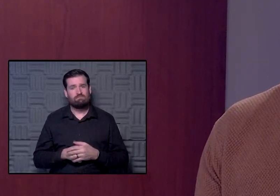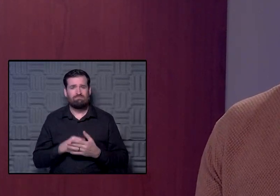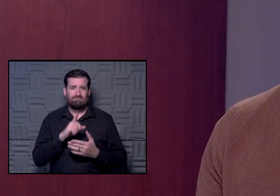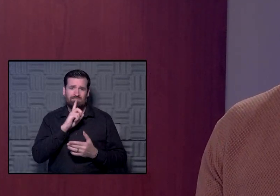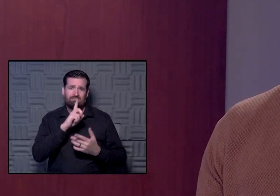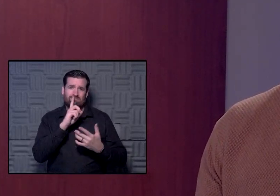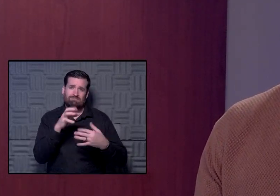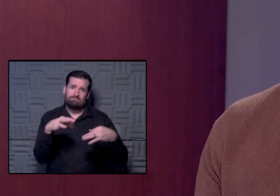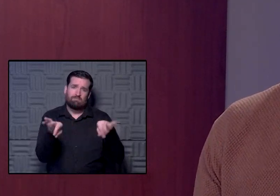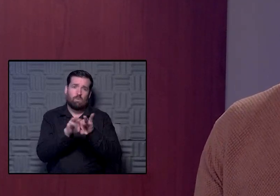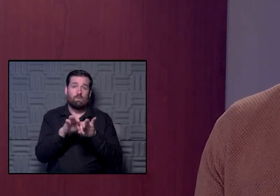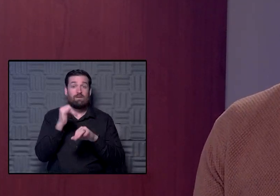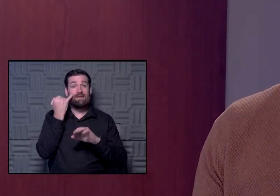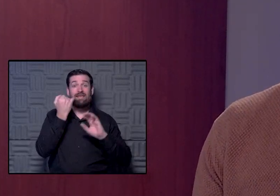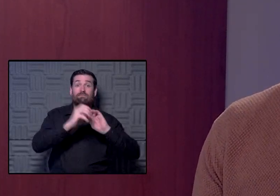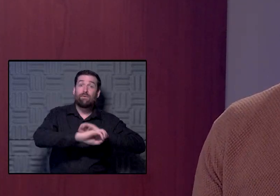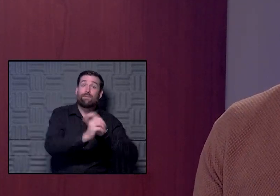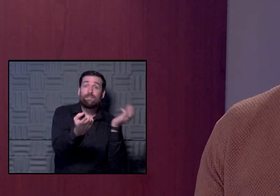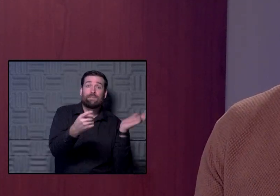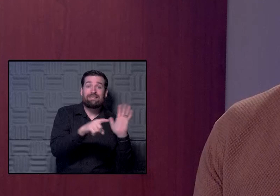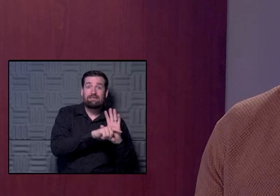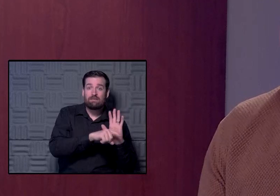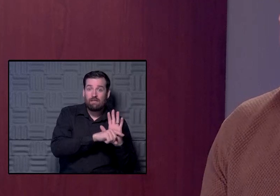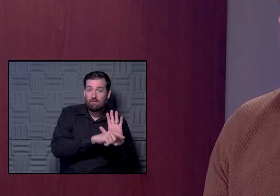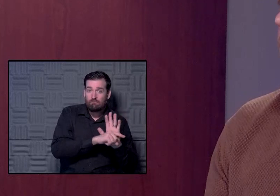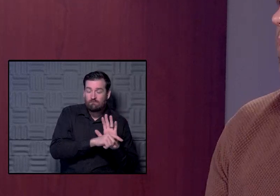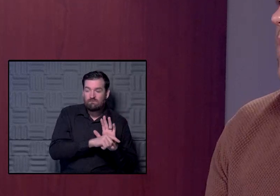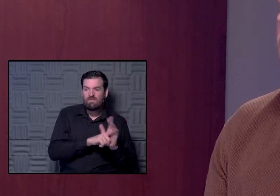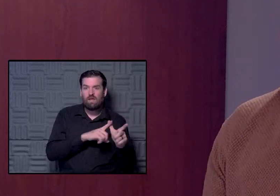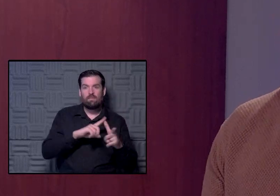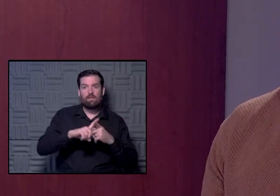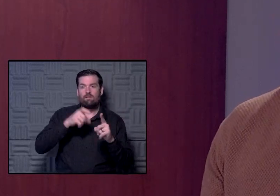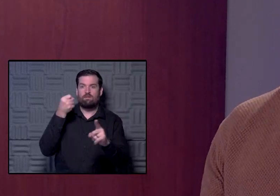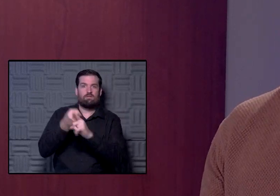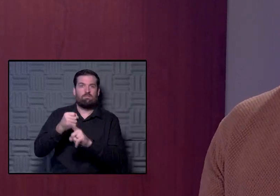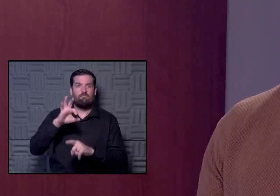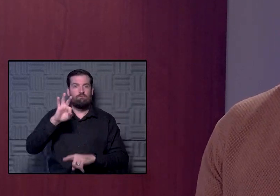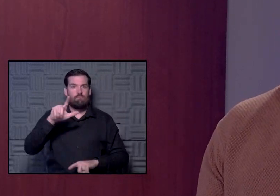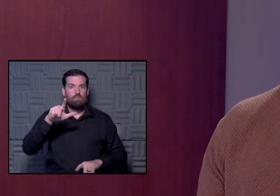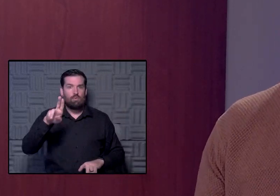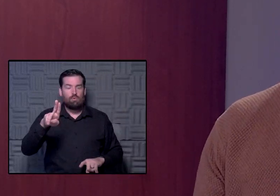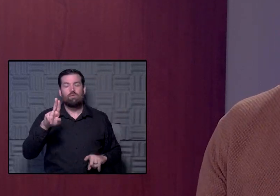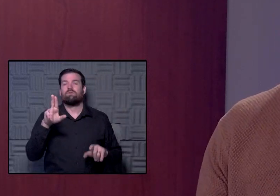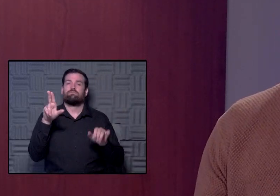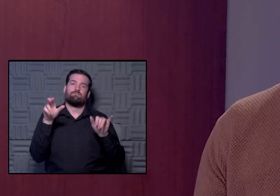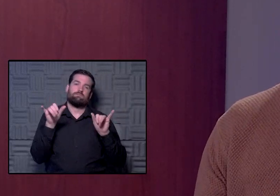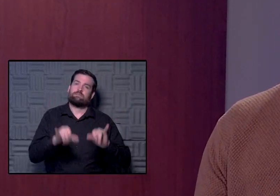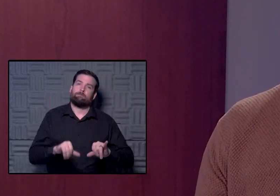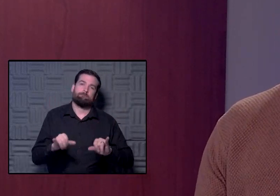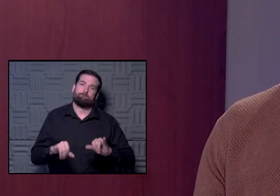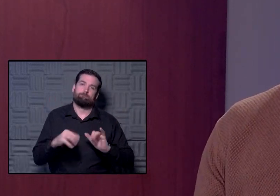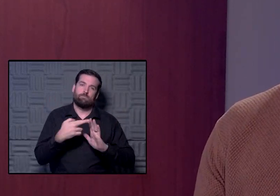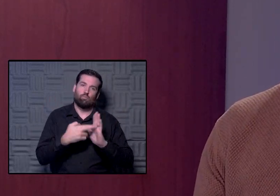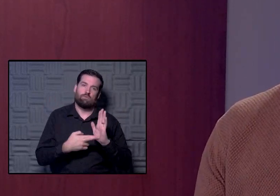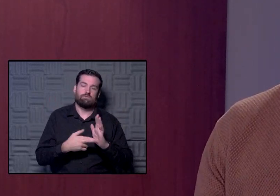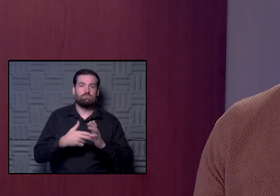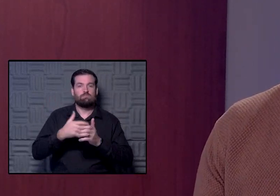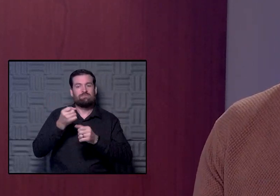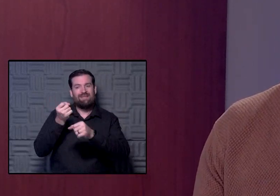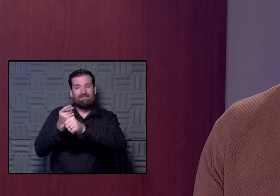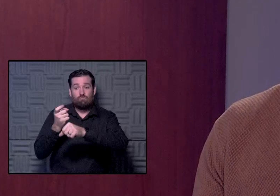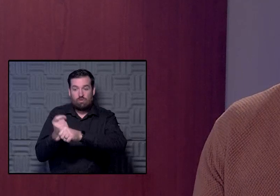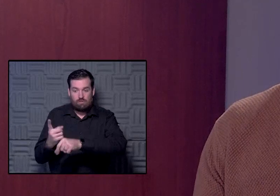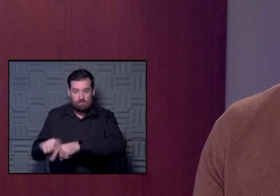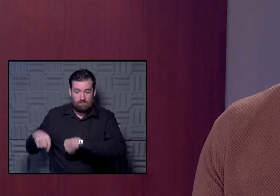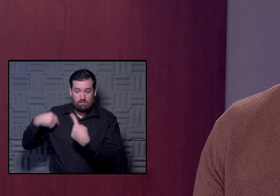important consideration if you're negative for coronavirus and then you get sick with the flu. Same rules apply every season we had before.